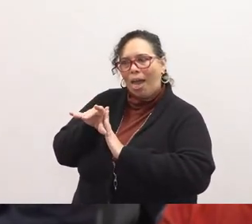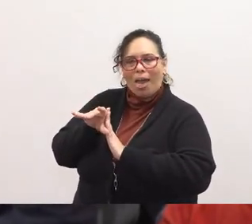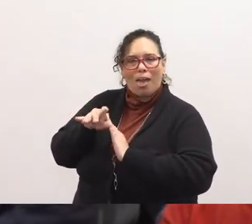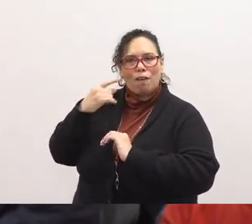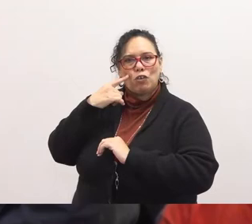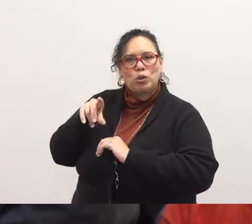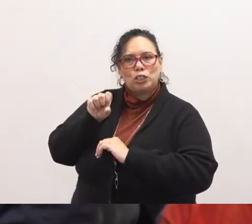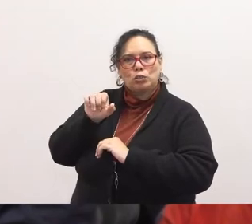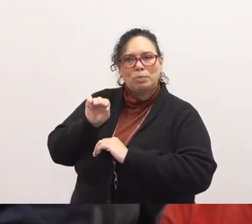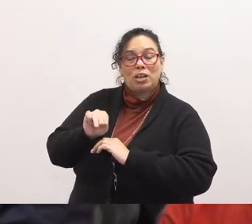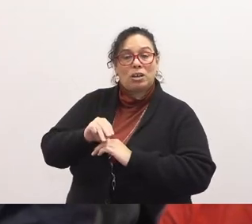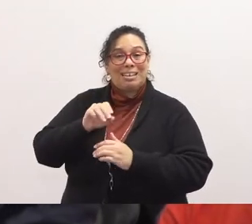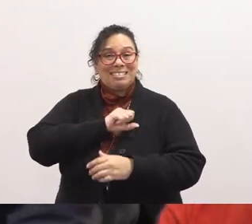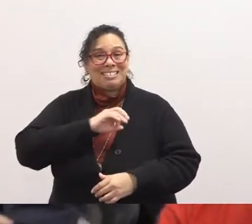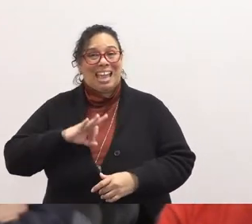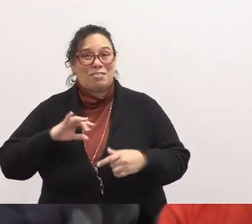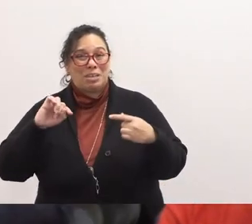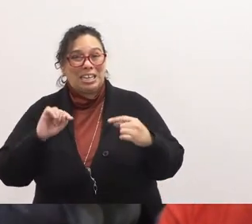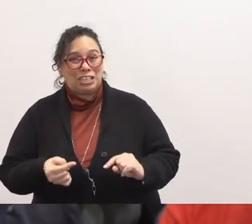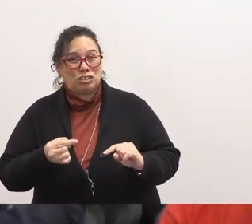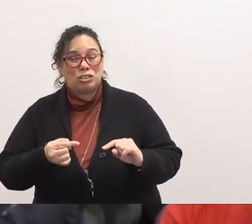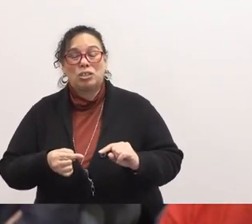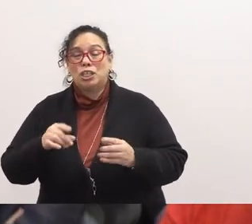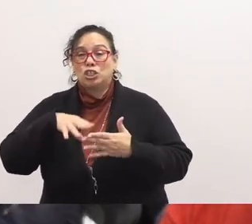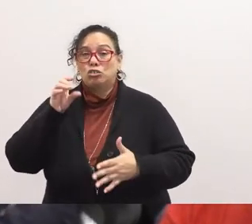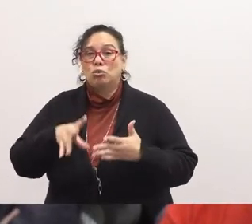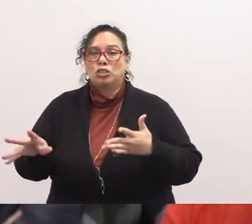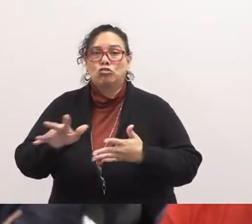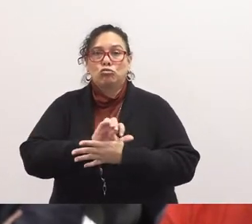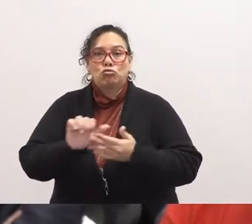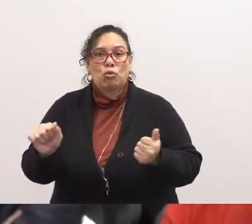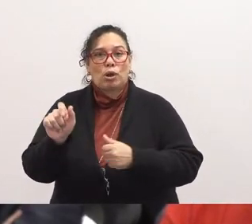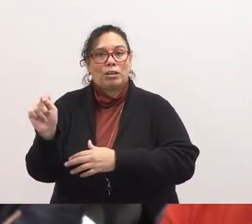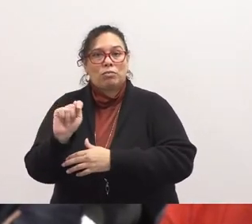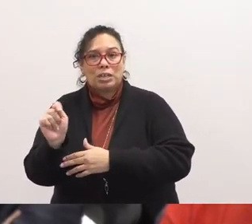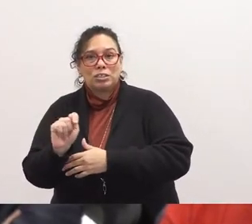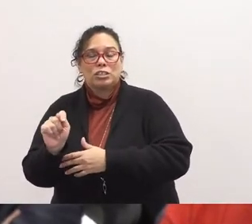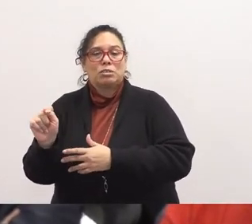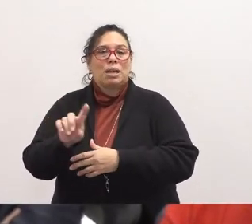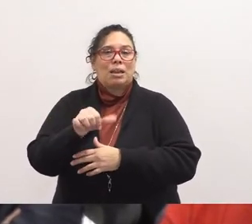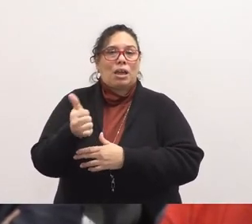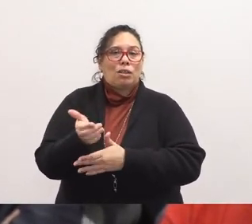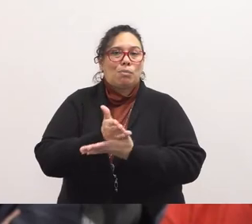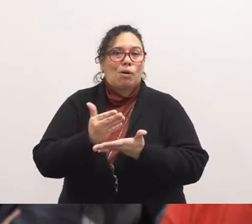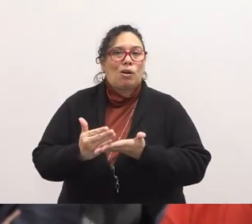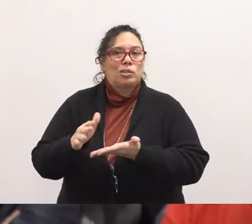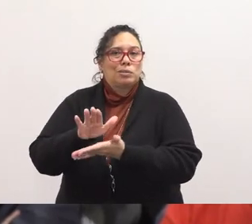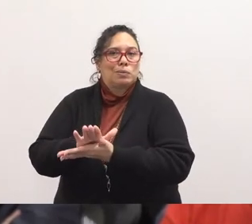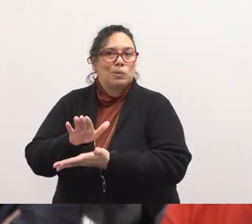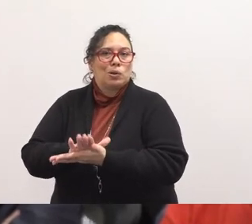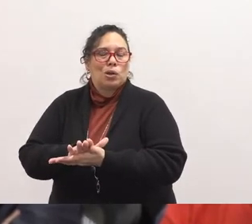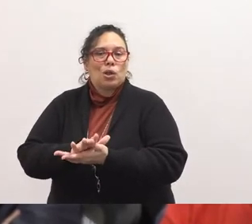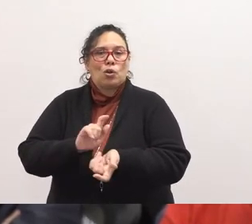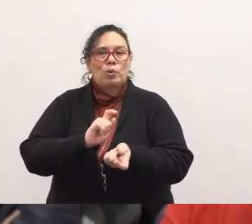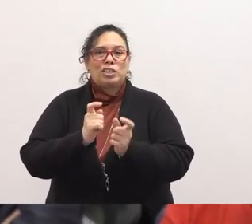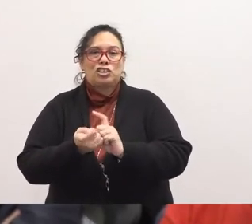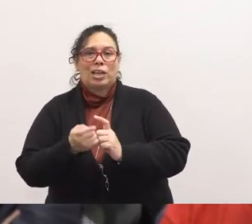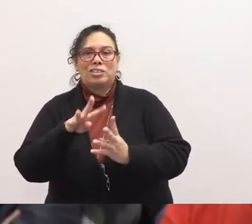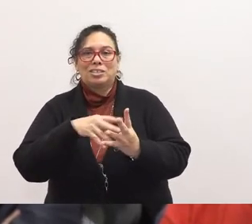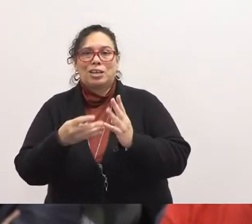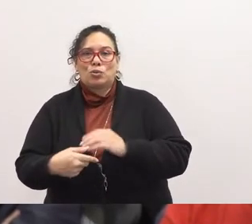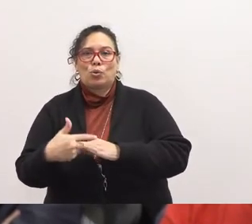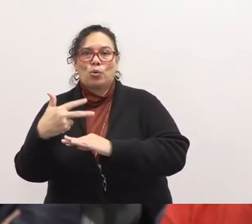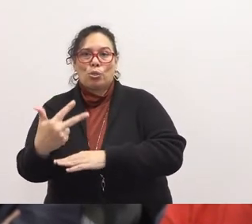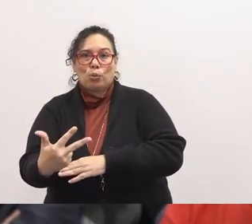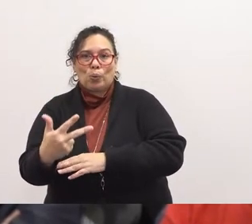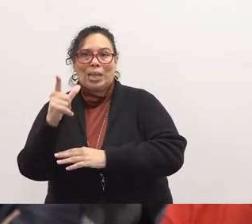have been injured. Students have destroyed restrooms and damaged other parts of the campus. We have just changed our schedule to 3 lunches, one for